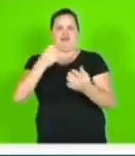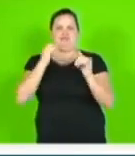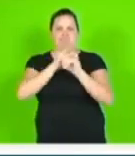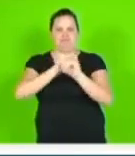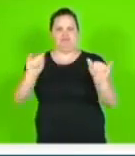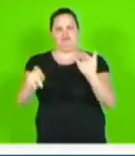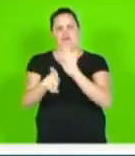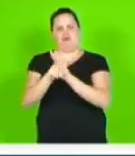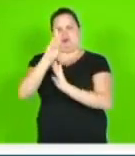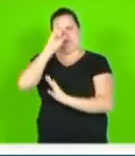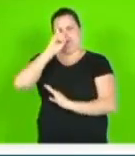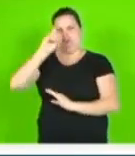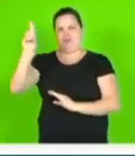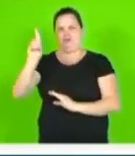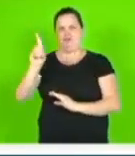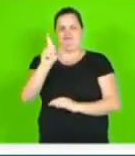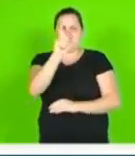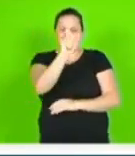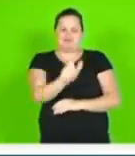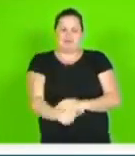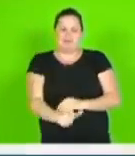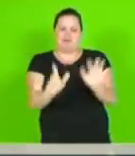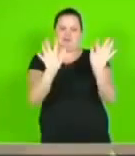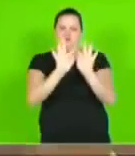of God.